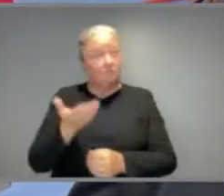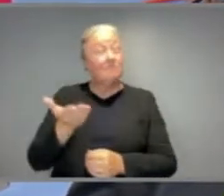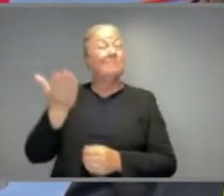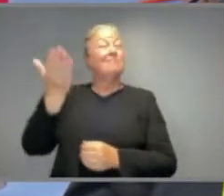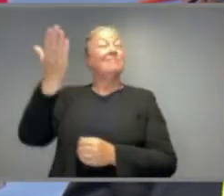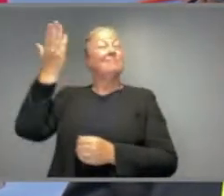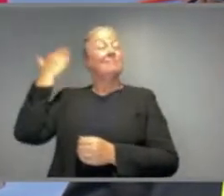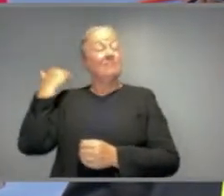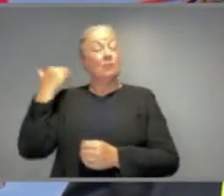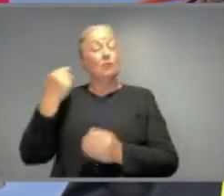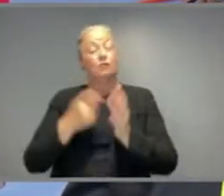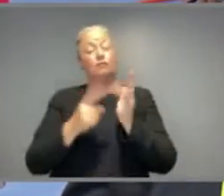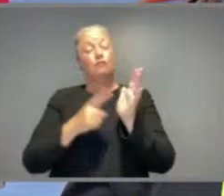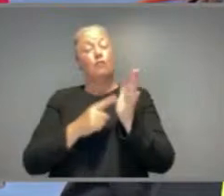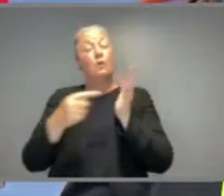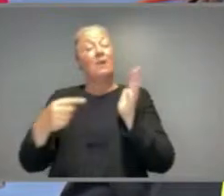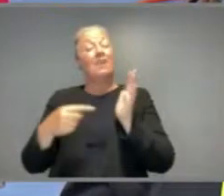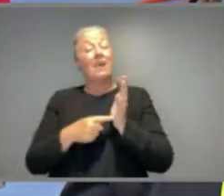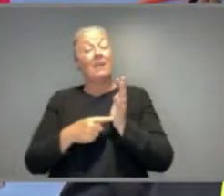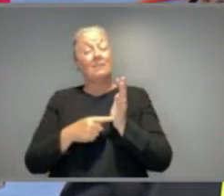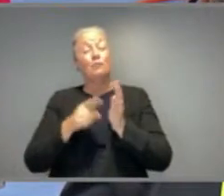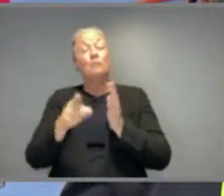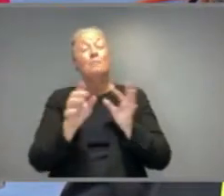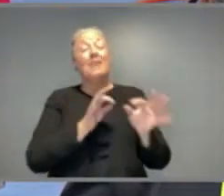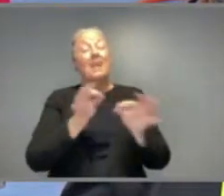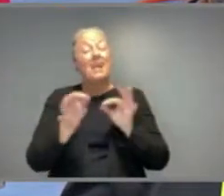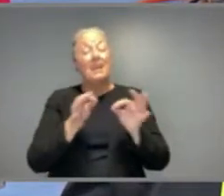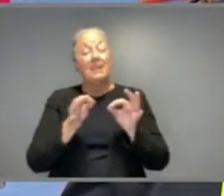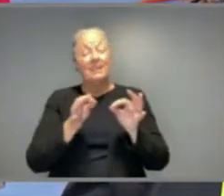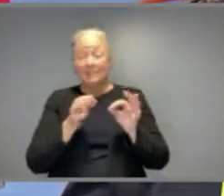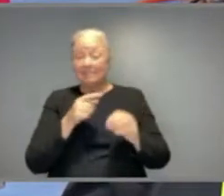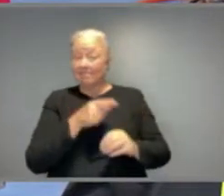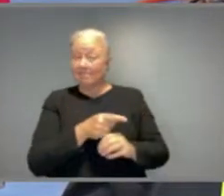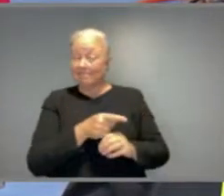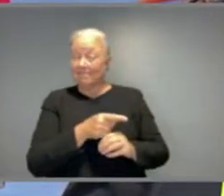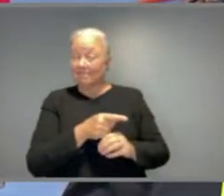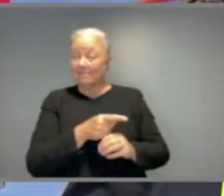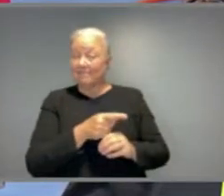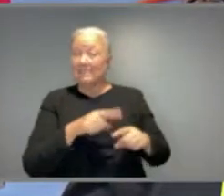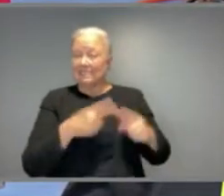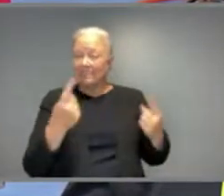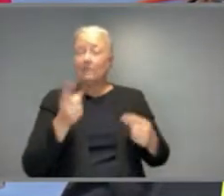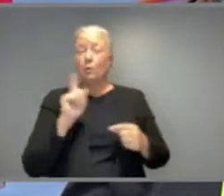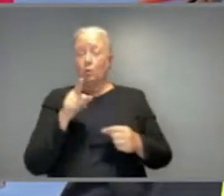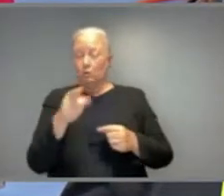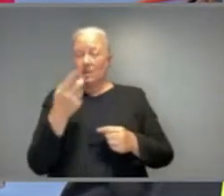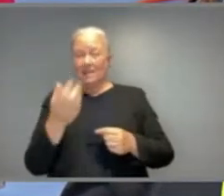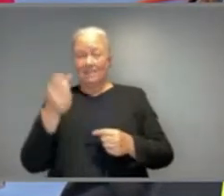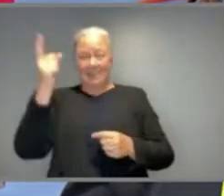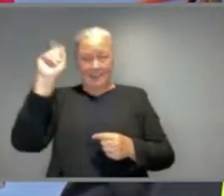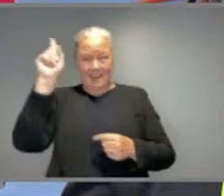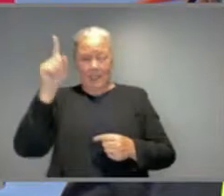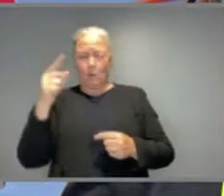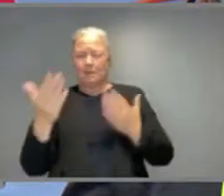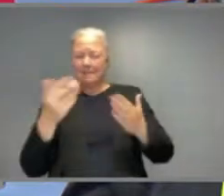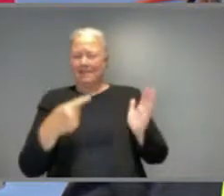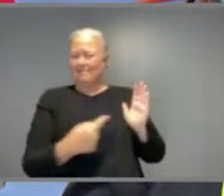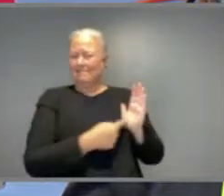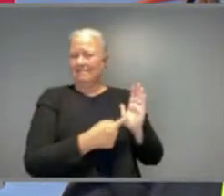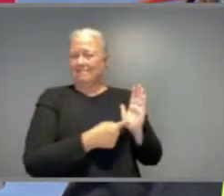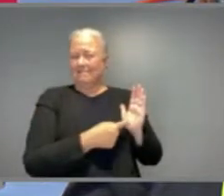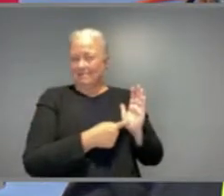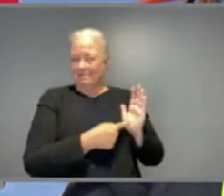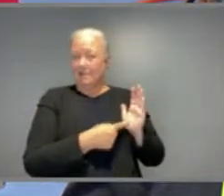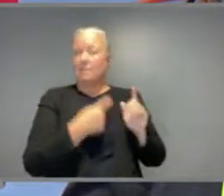was appropriate, and what changes might be needed in light of your modelling to that? And to the Prime